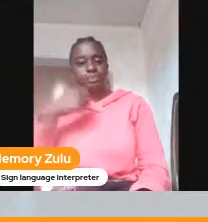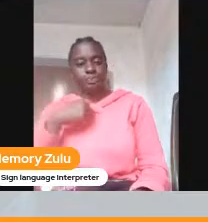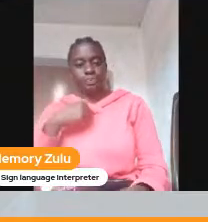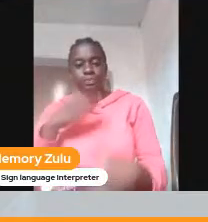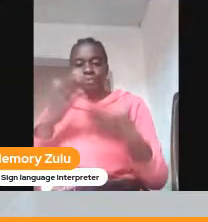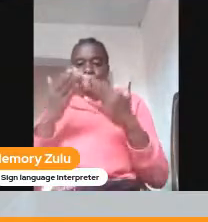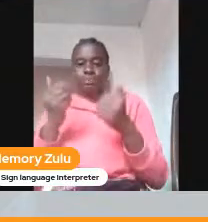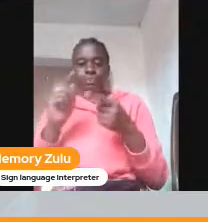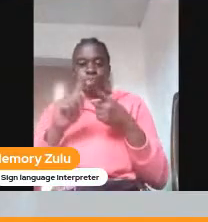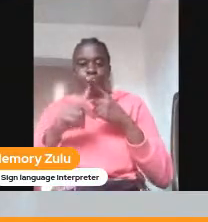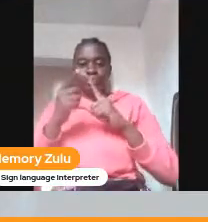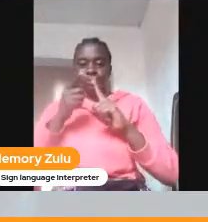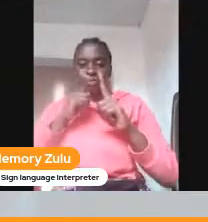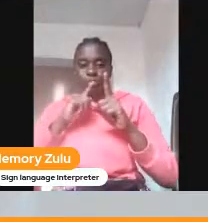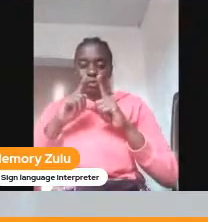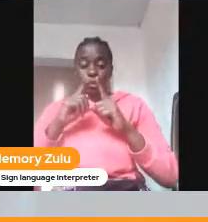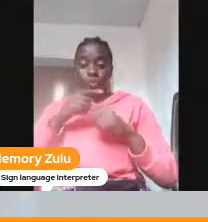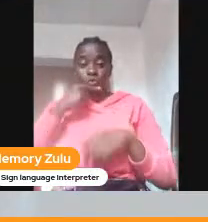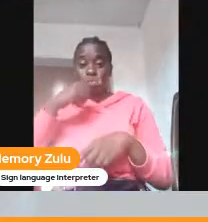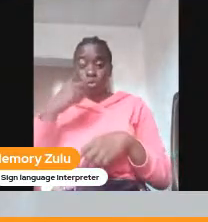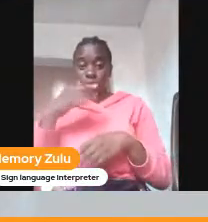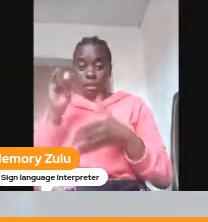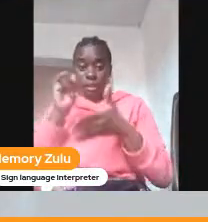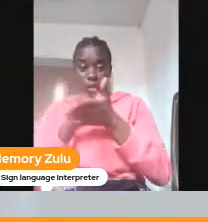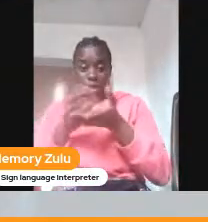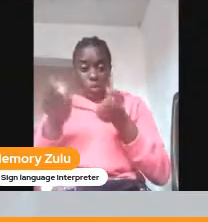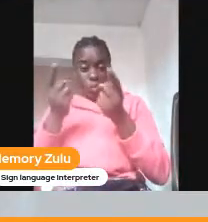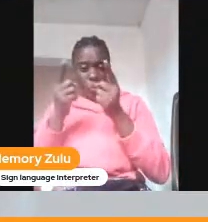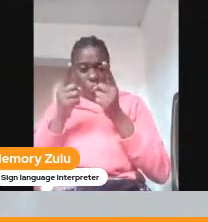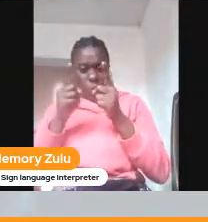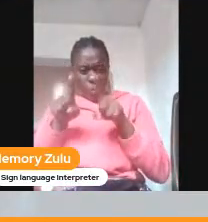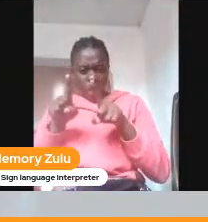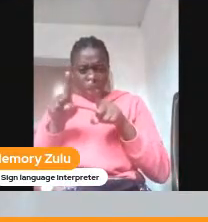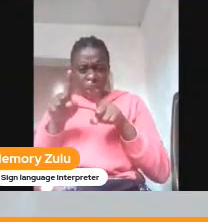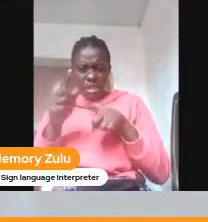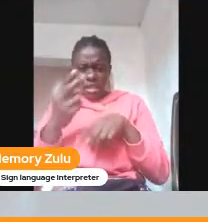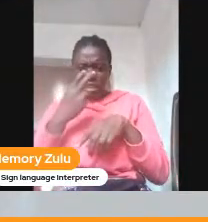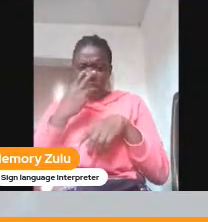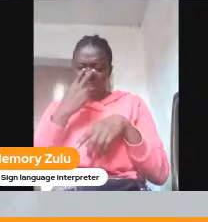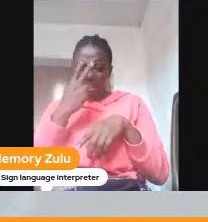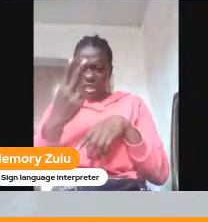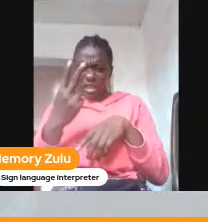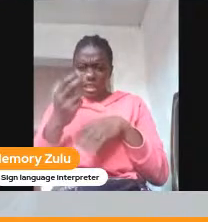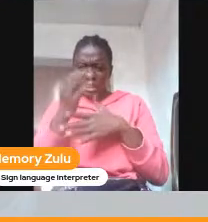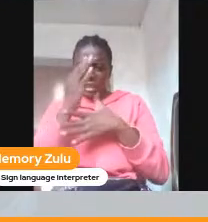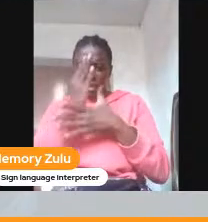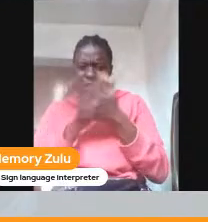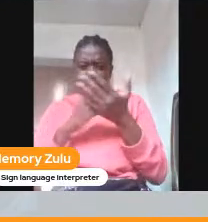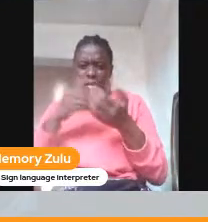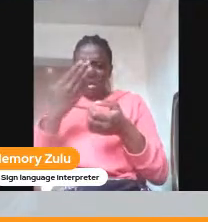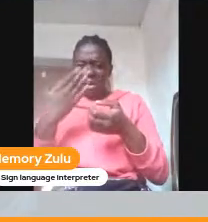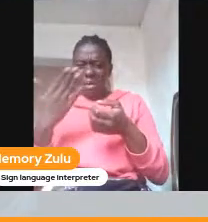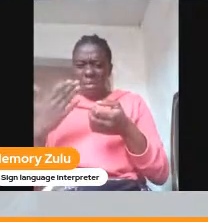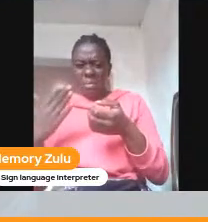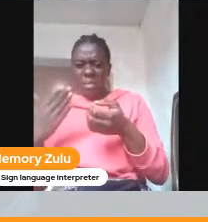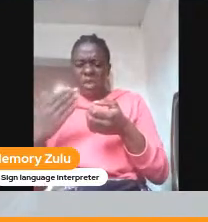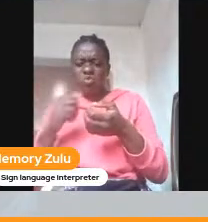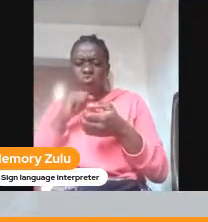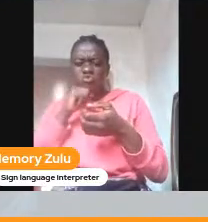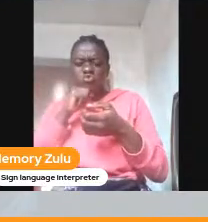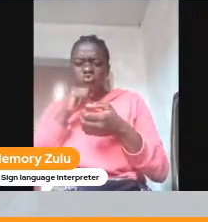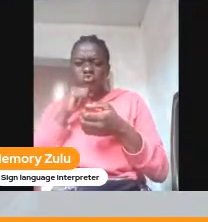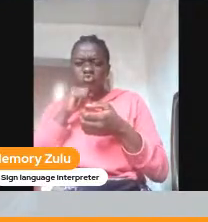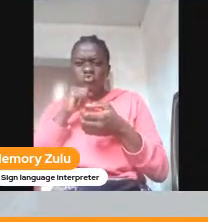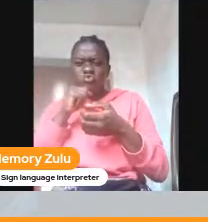strange thing on your body, like those signs and symptoms we are saying, don't buy counter drugs. Like maybe you see your friend